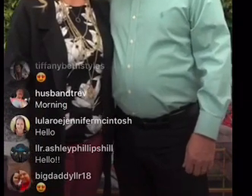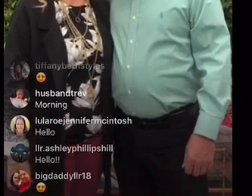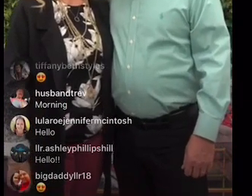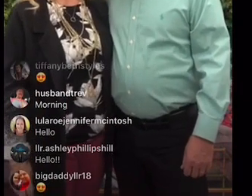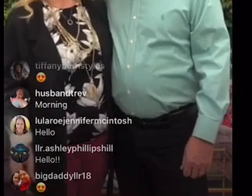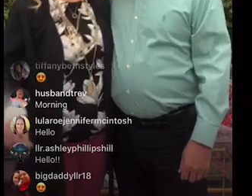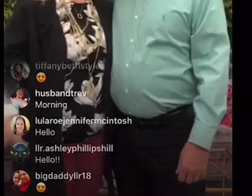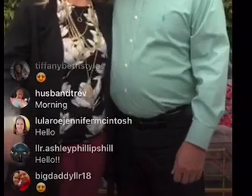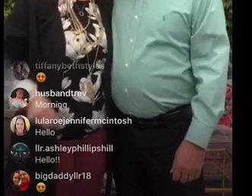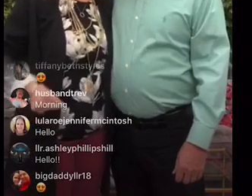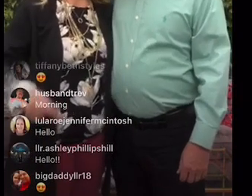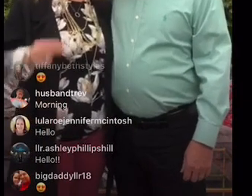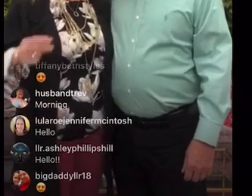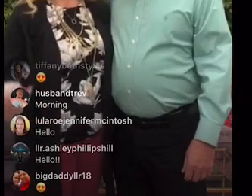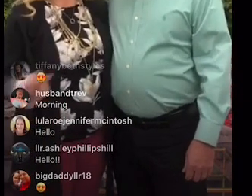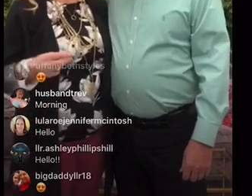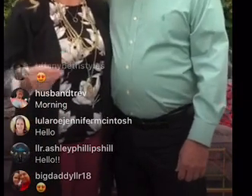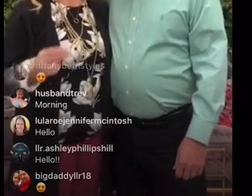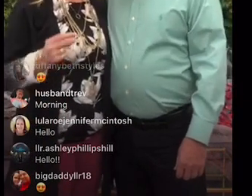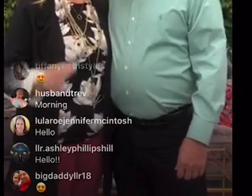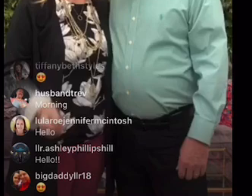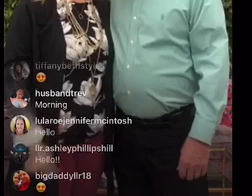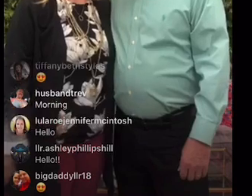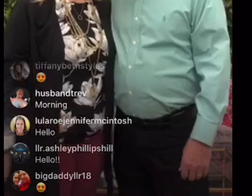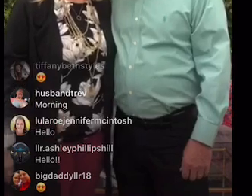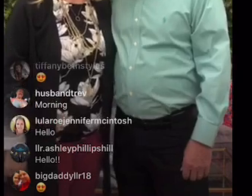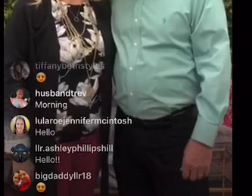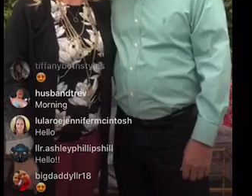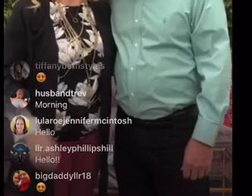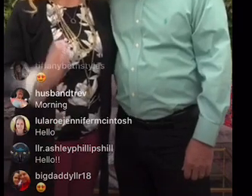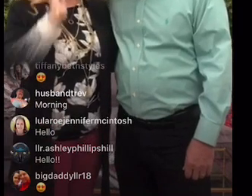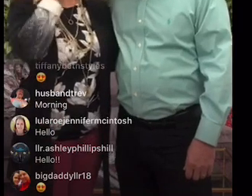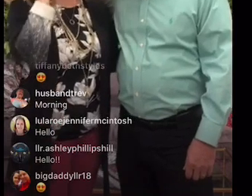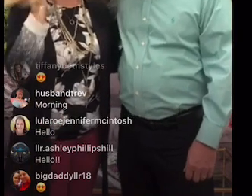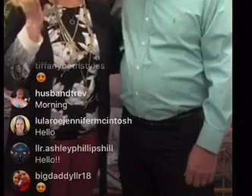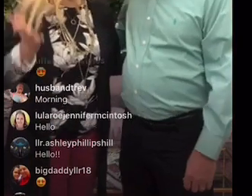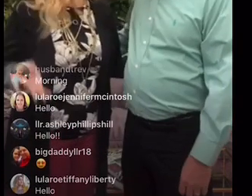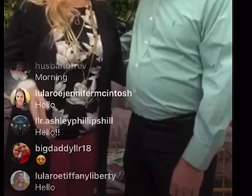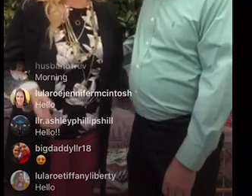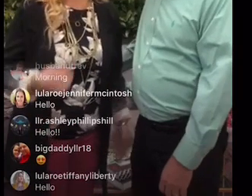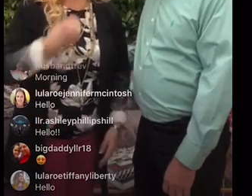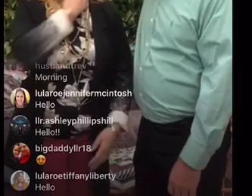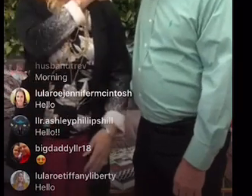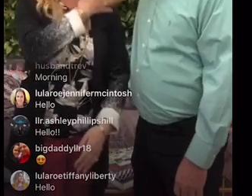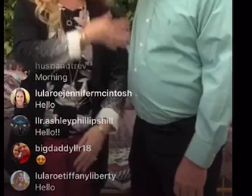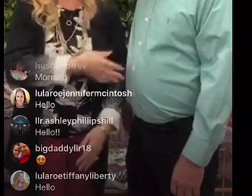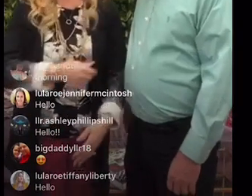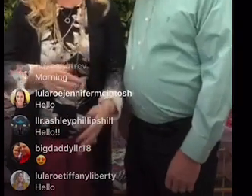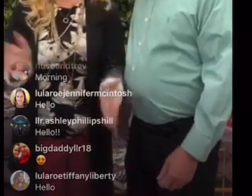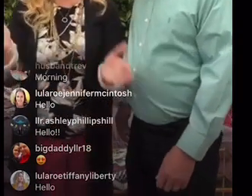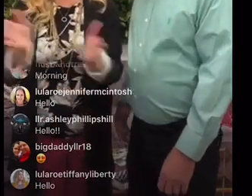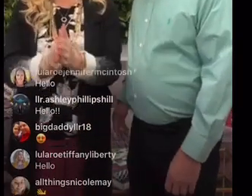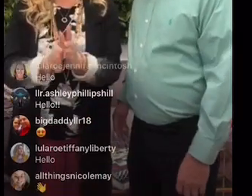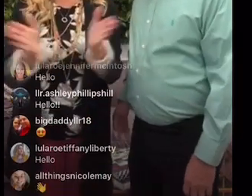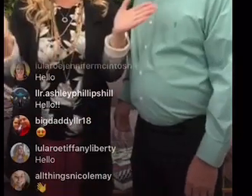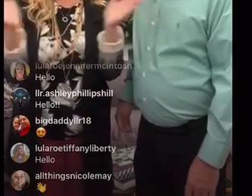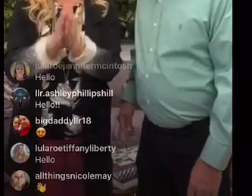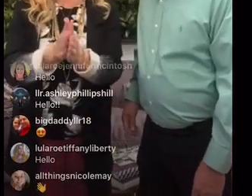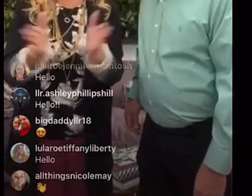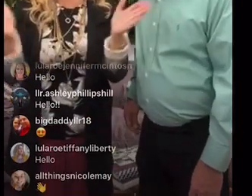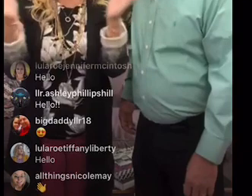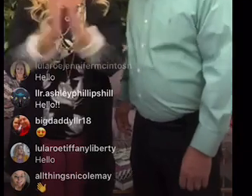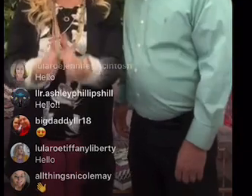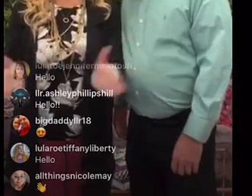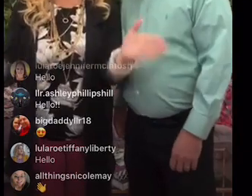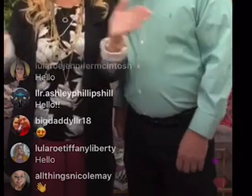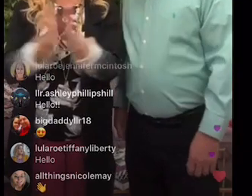dance. You guys are cute. Okay, we're going to wait for Sabrina to get on here. Okay, and other people, so spread